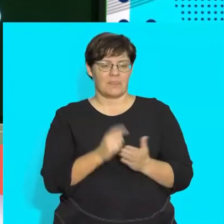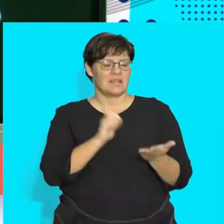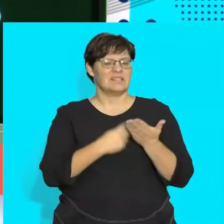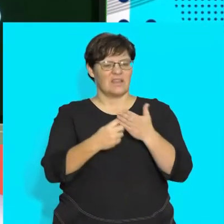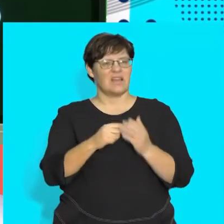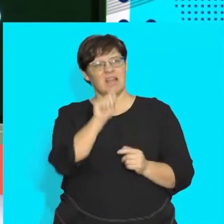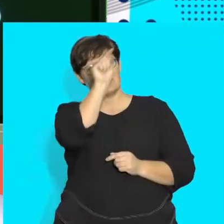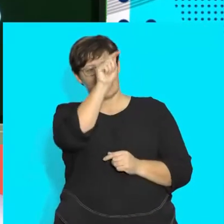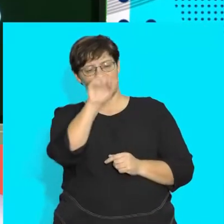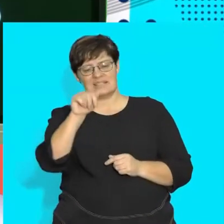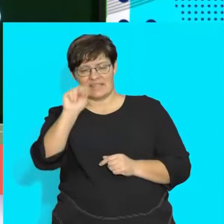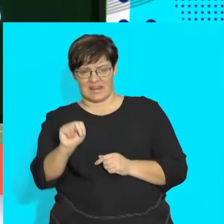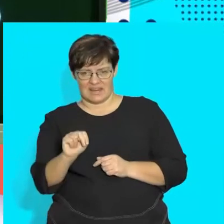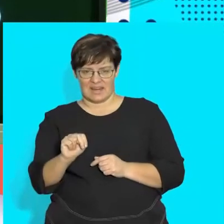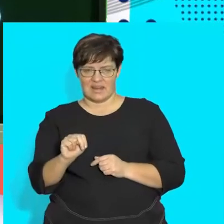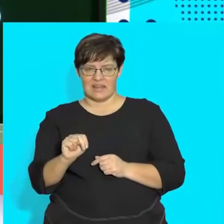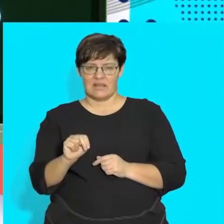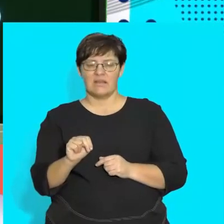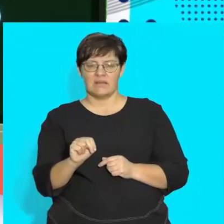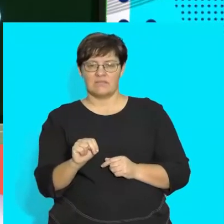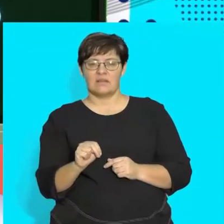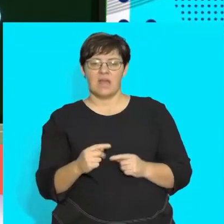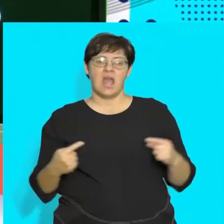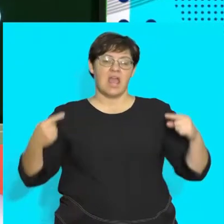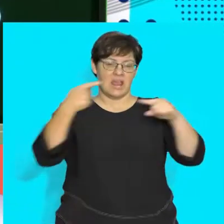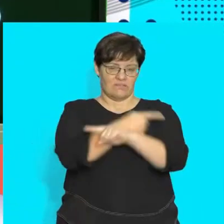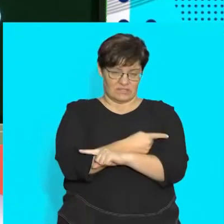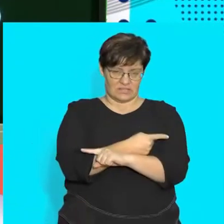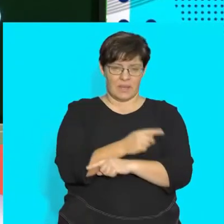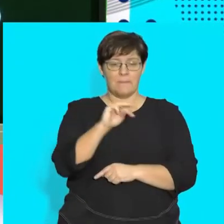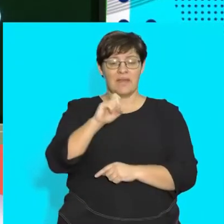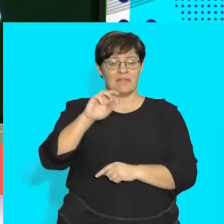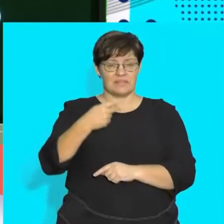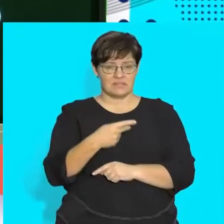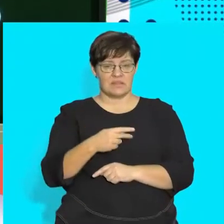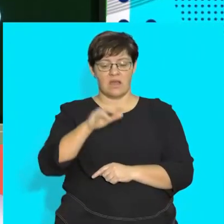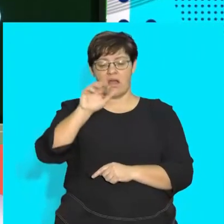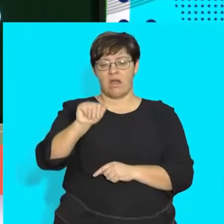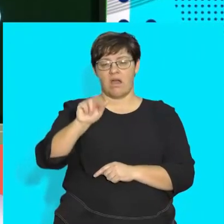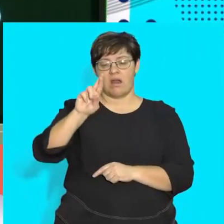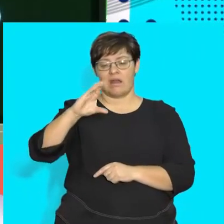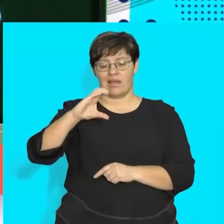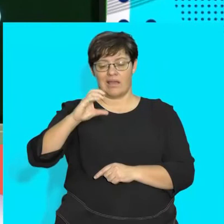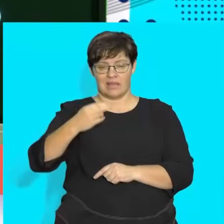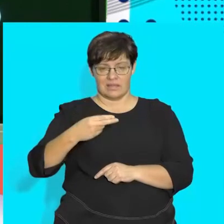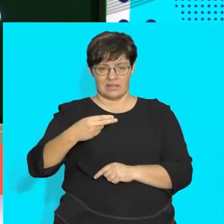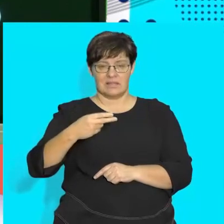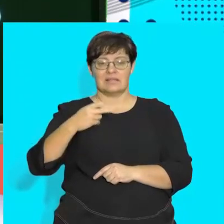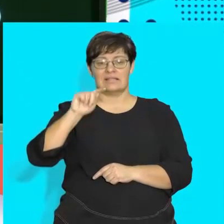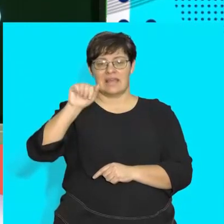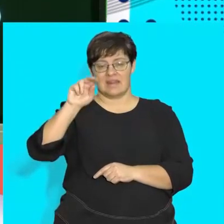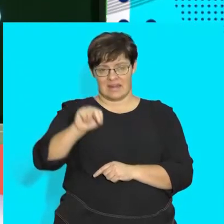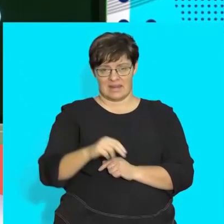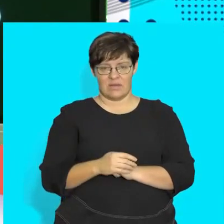about shift tan, actually what that is that's the inverse of the function, and in maths we call that arctan. But regardless, on